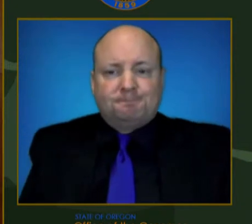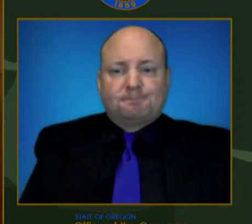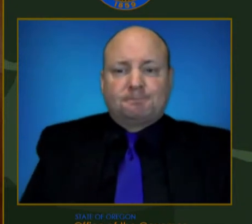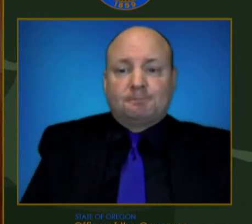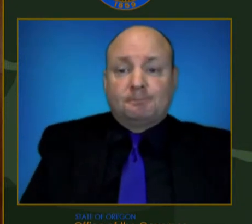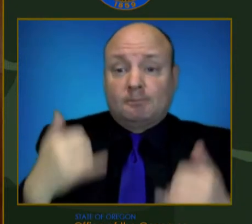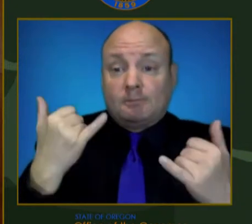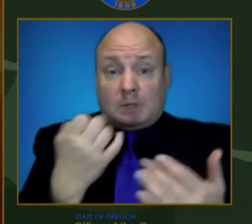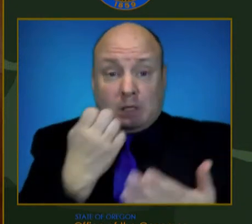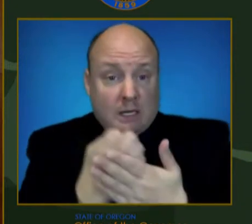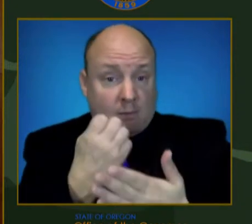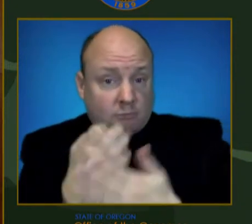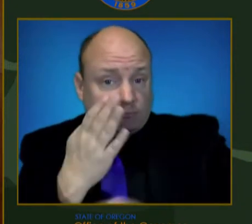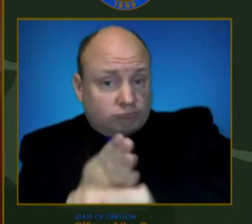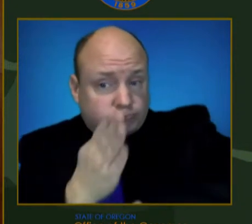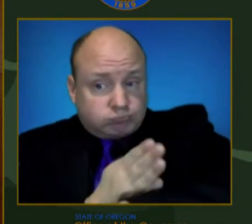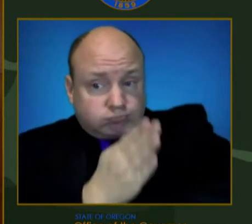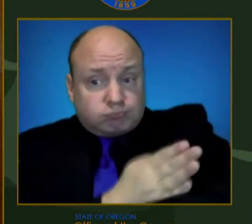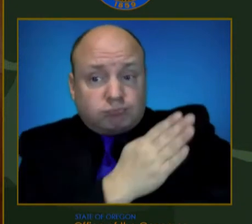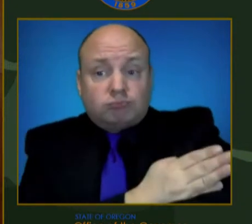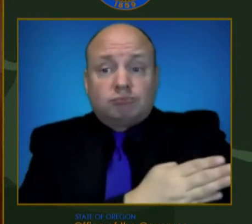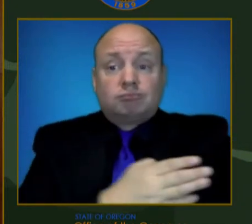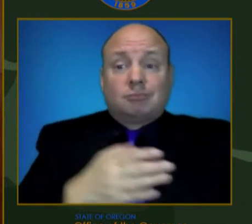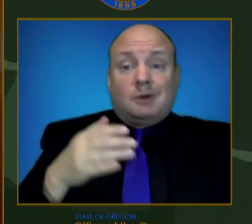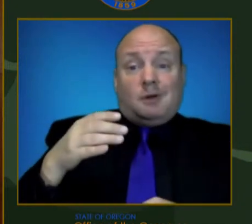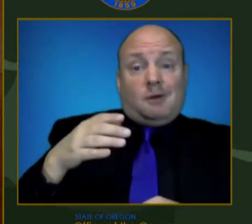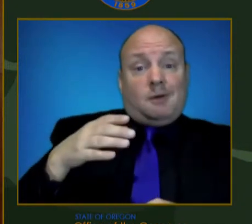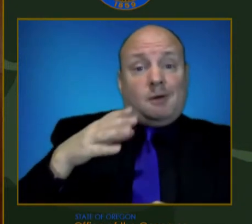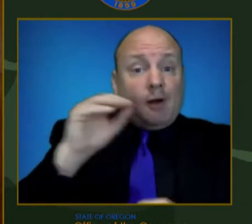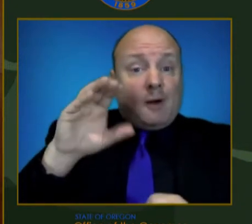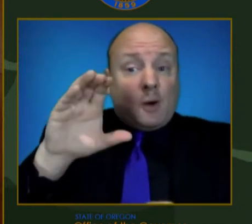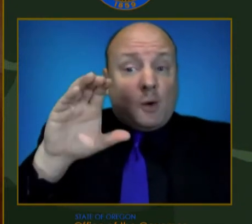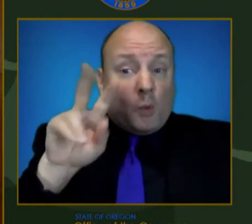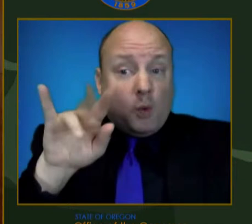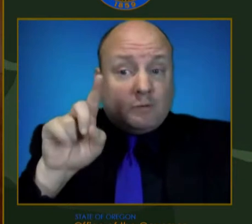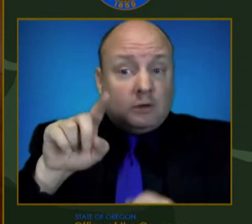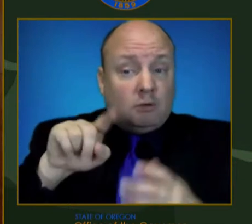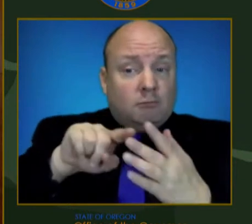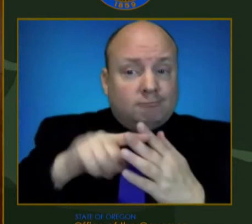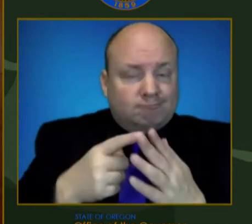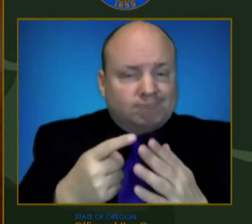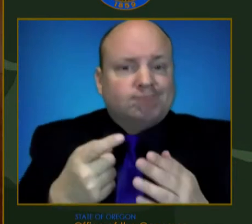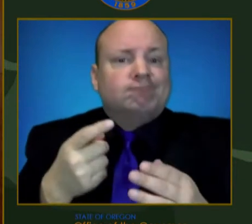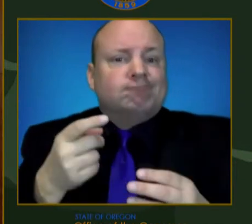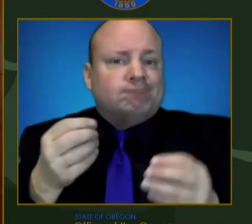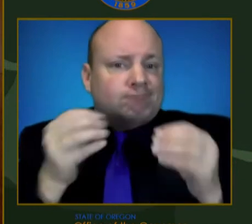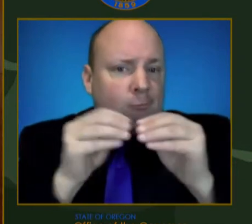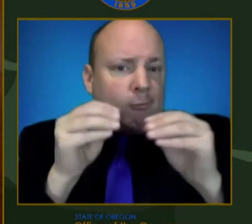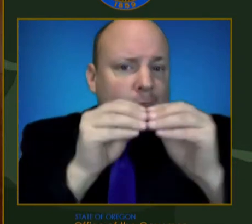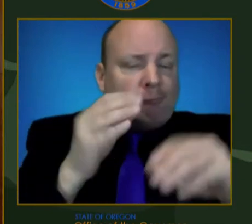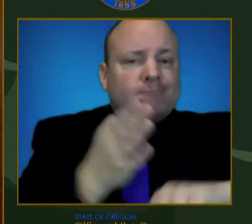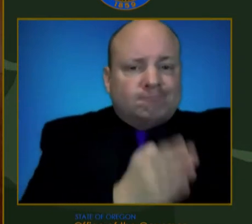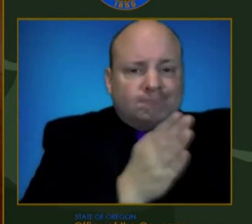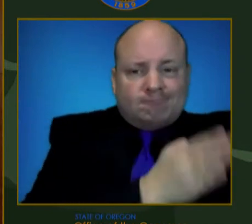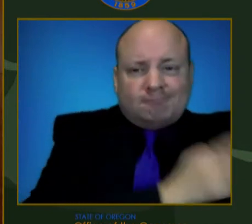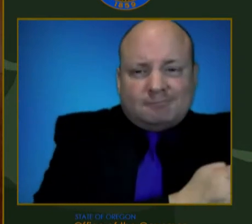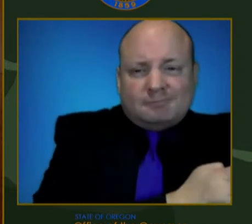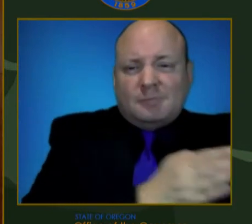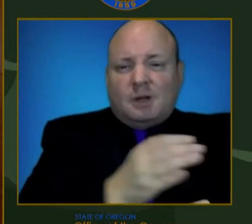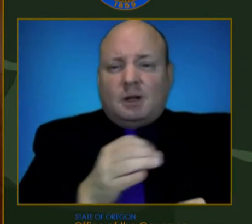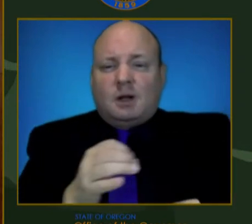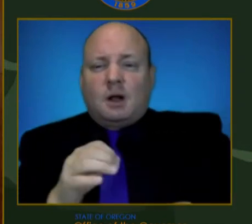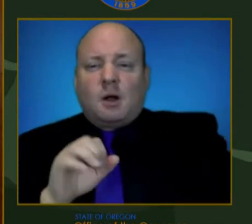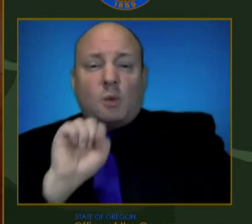was before the pandemic. Family incomes are on the rise. The unemployment rate is